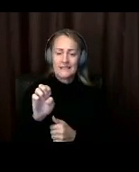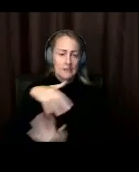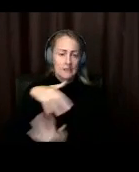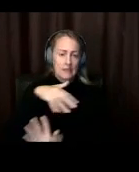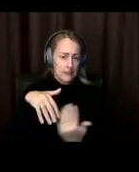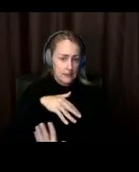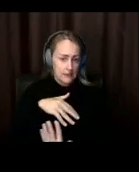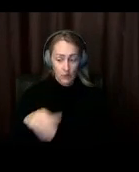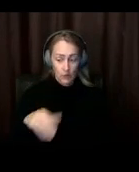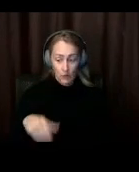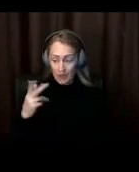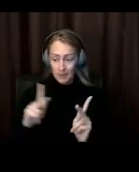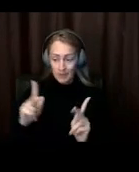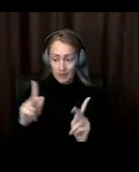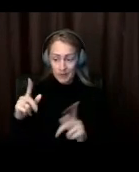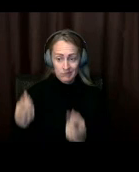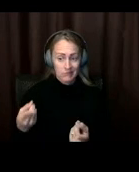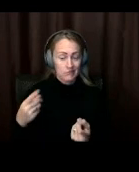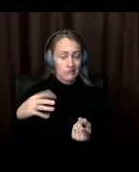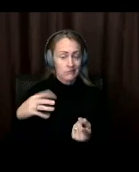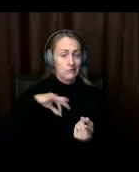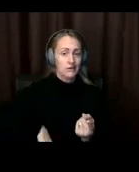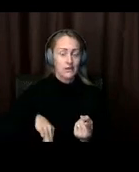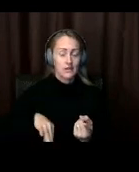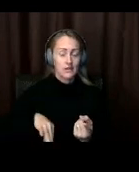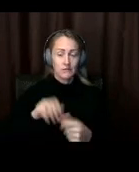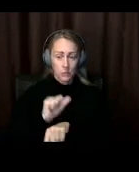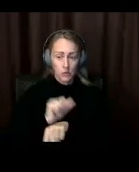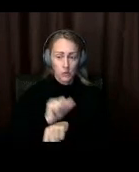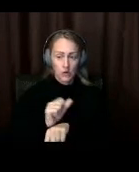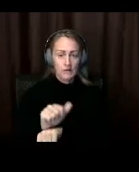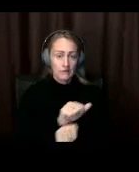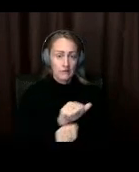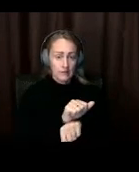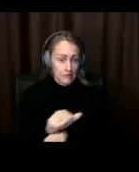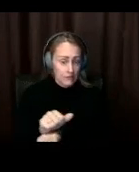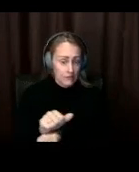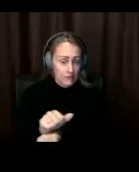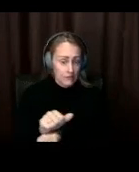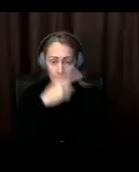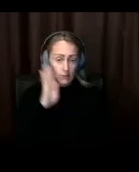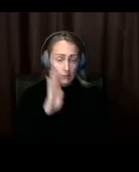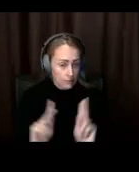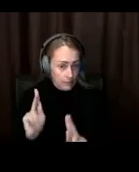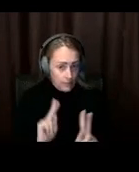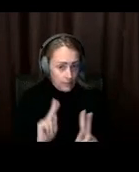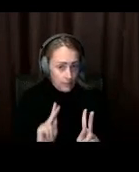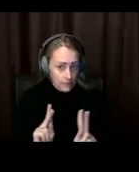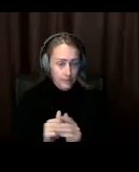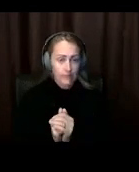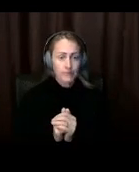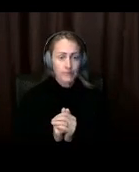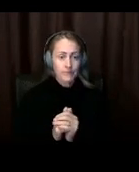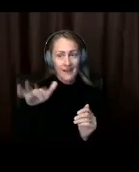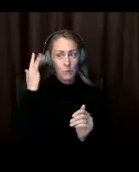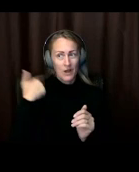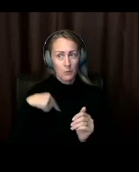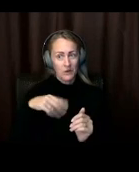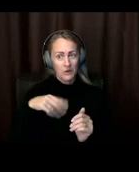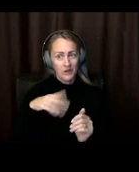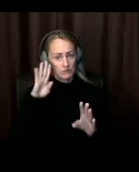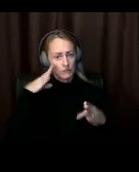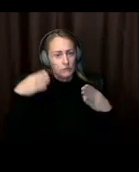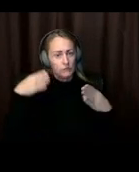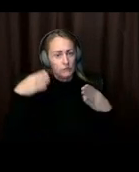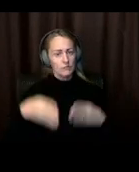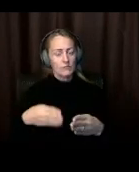folks are benefiting from the work and enslavement of black and brown folks. So that is why we are focusing on race when we're